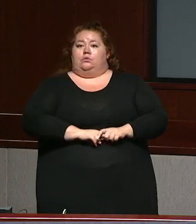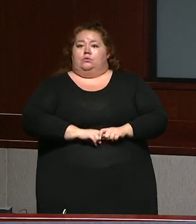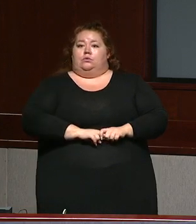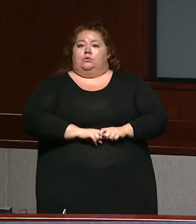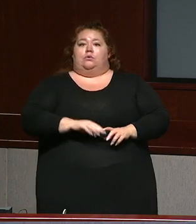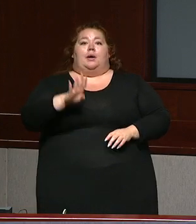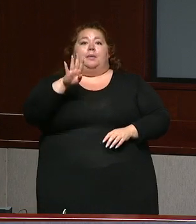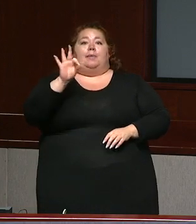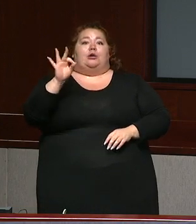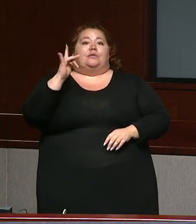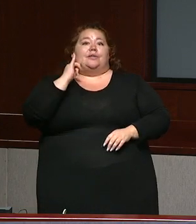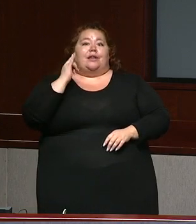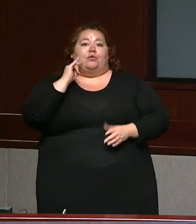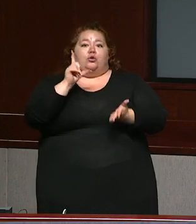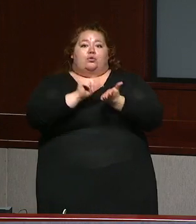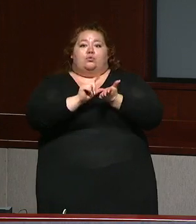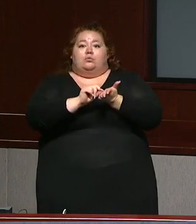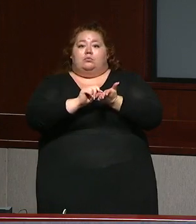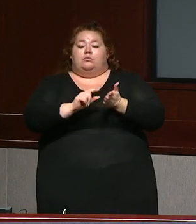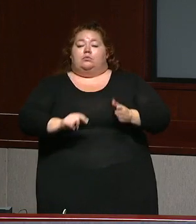the Bakersfield Californian,